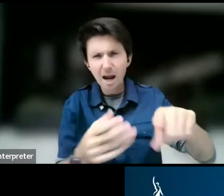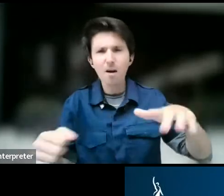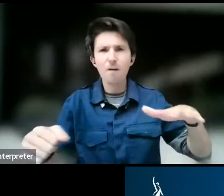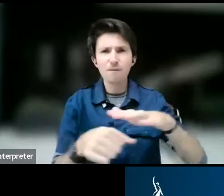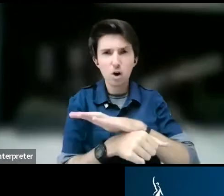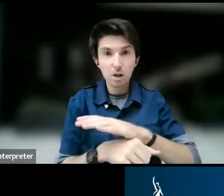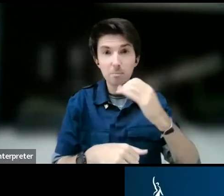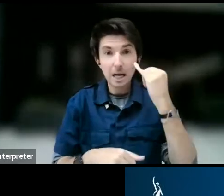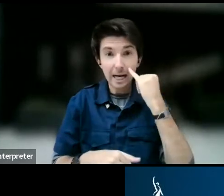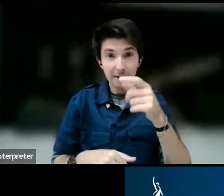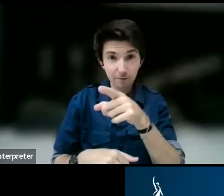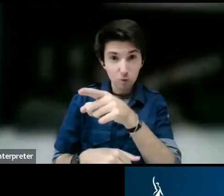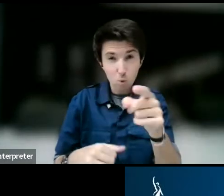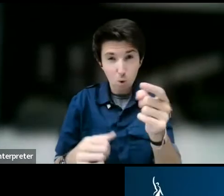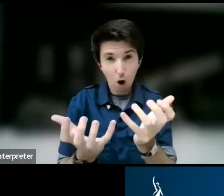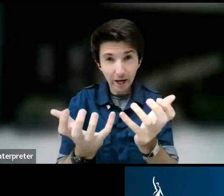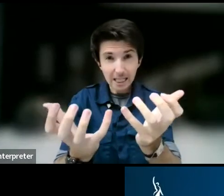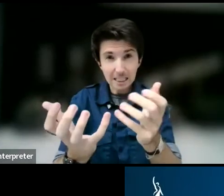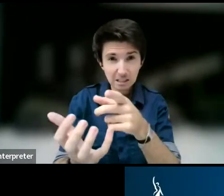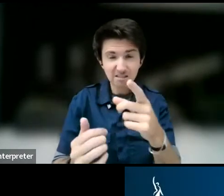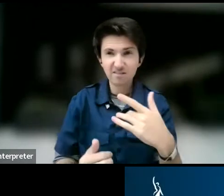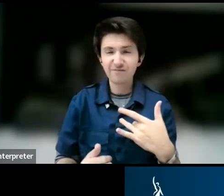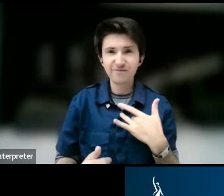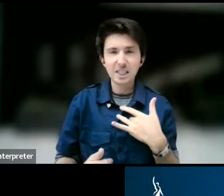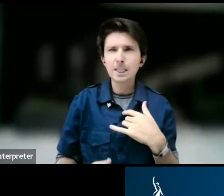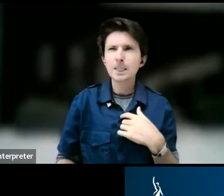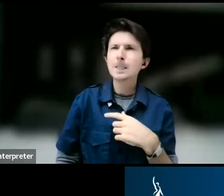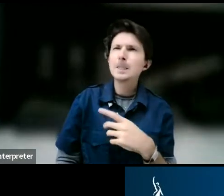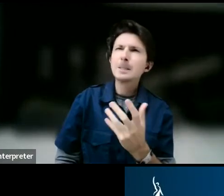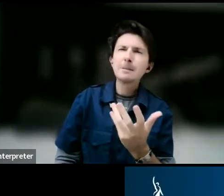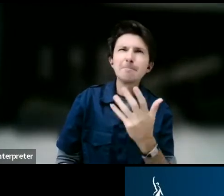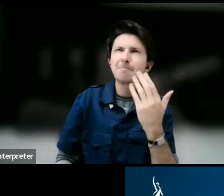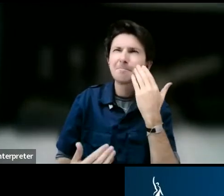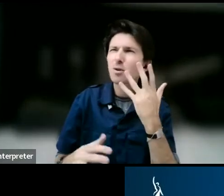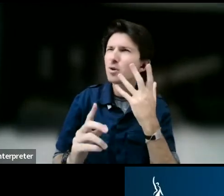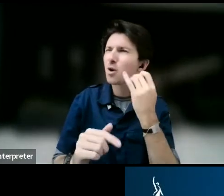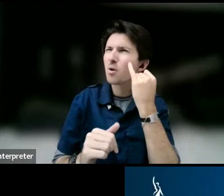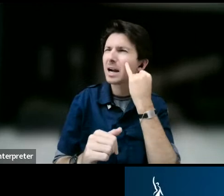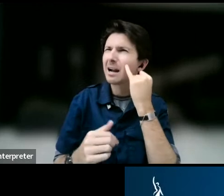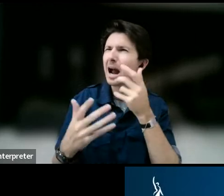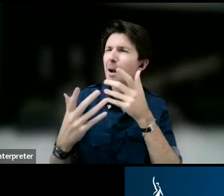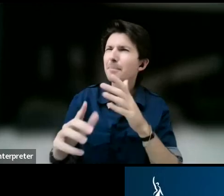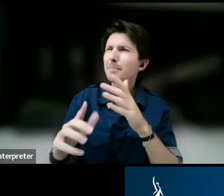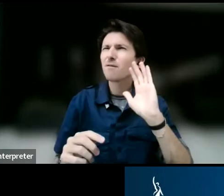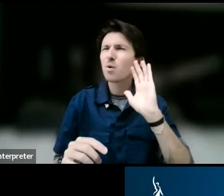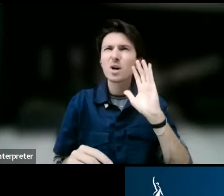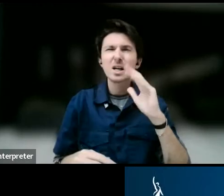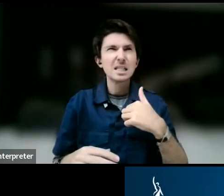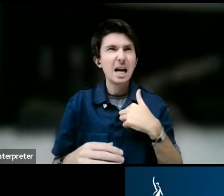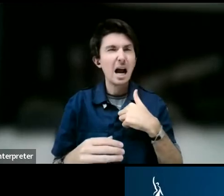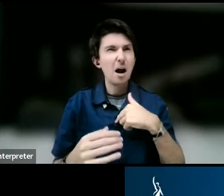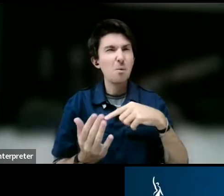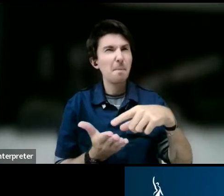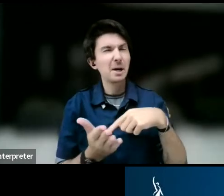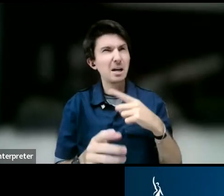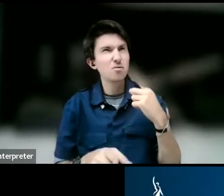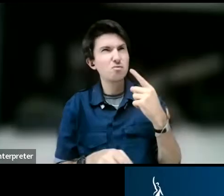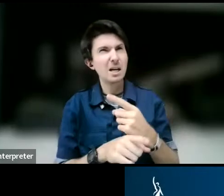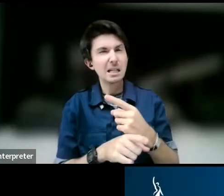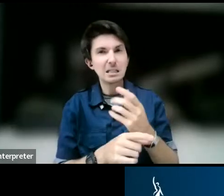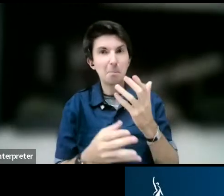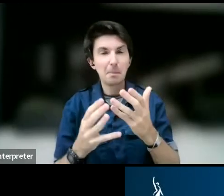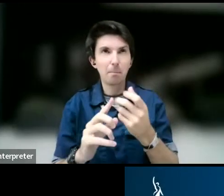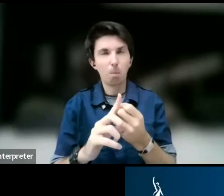for this? You can always reach out and staff can support you in letting you know. And if you were supposed to be paid and you weren't, let's make sure that